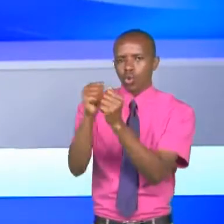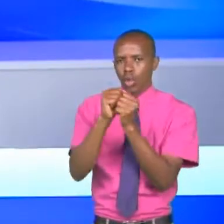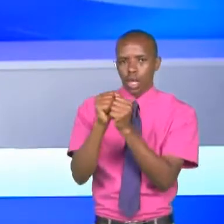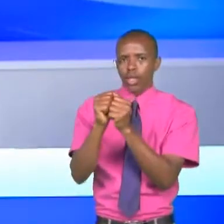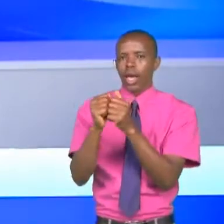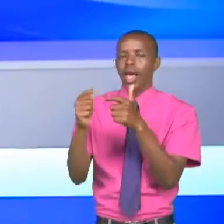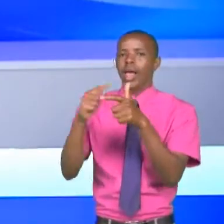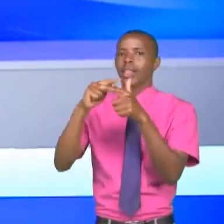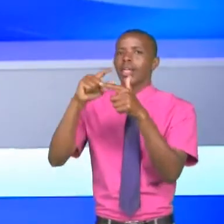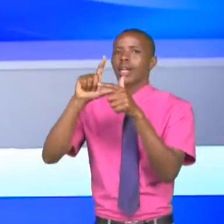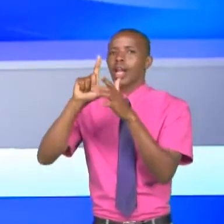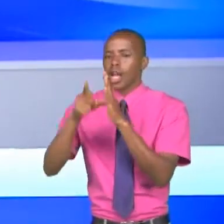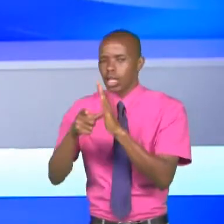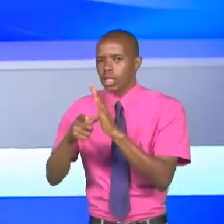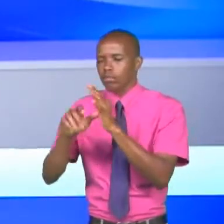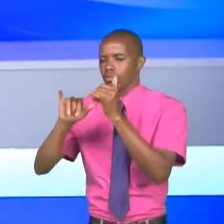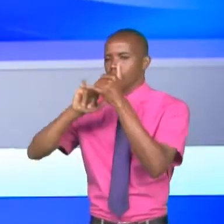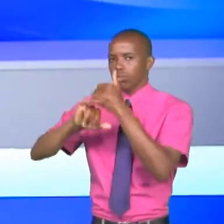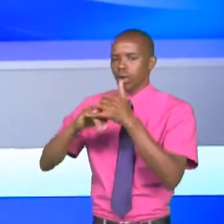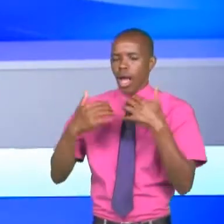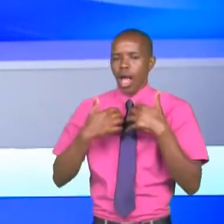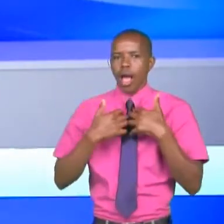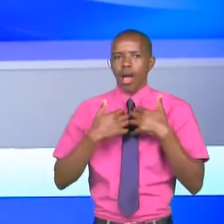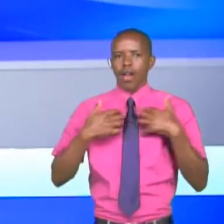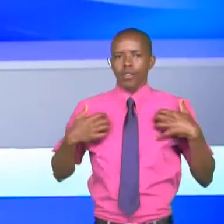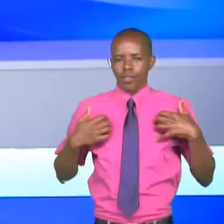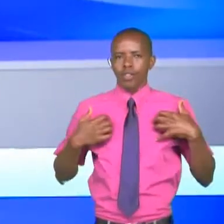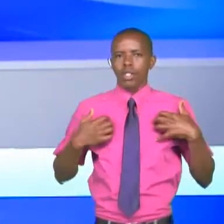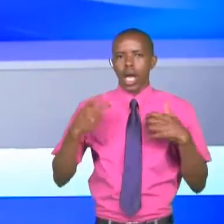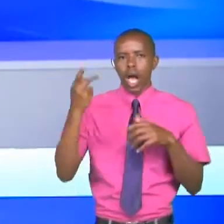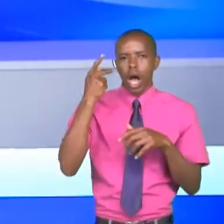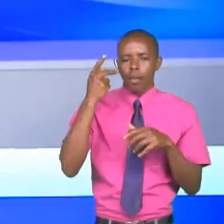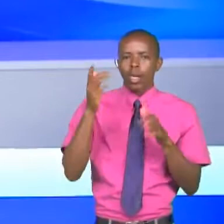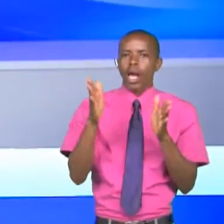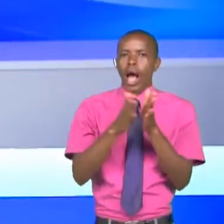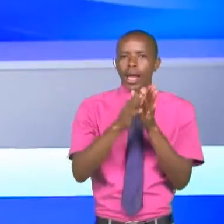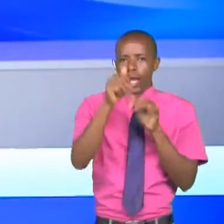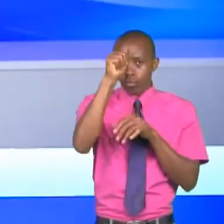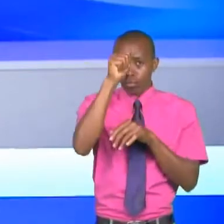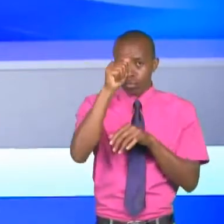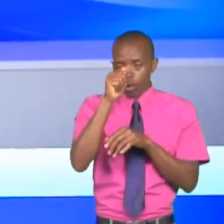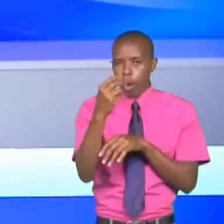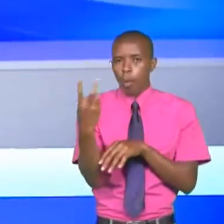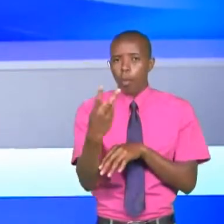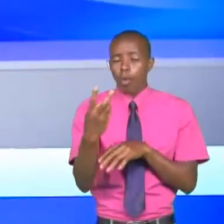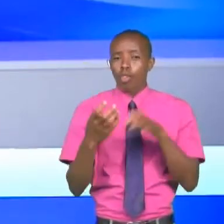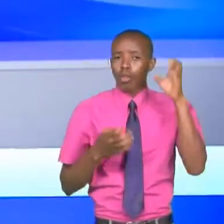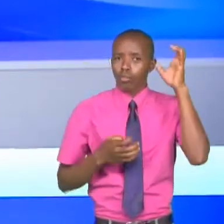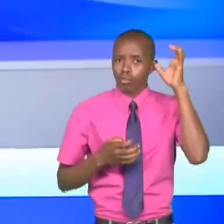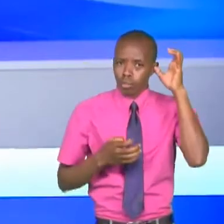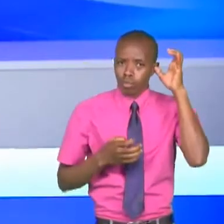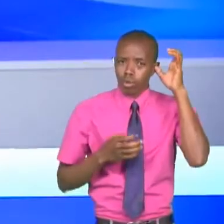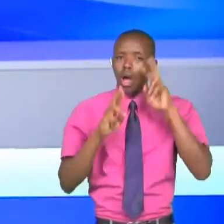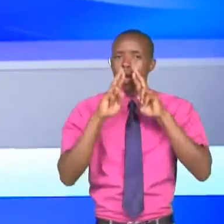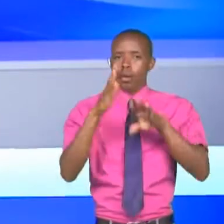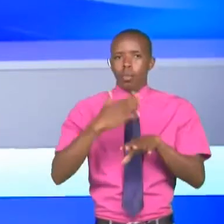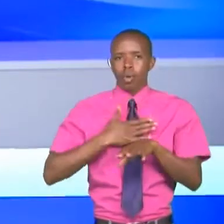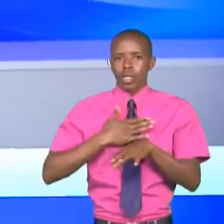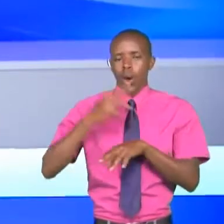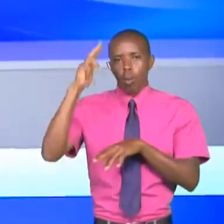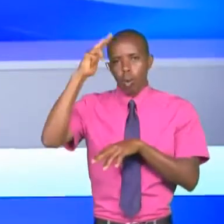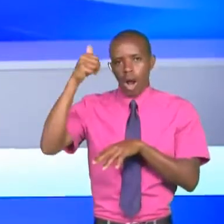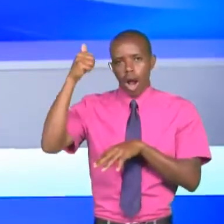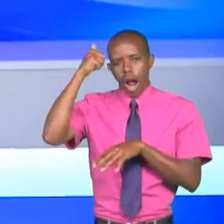a silent love. Refugees Abdul Nestor and Elizabeth Agot are both deaf, and as the reporter Hadia Mwasiwa